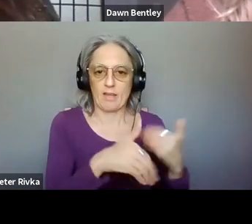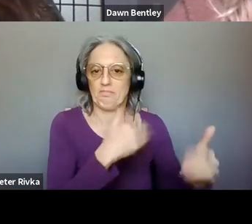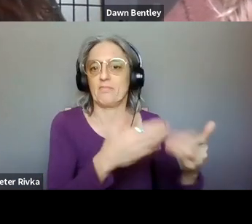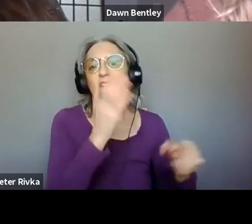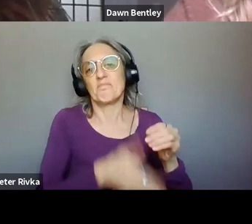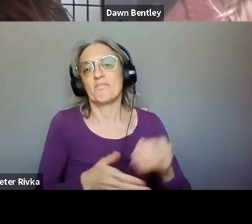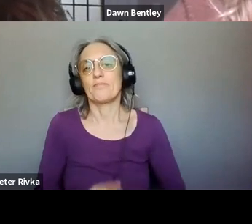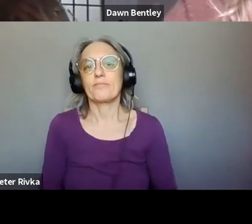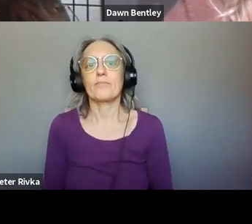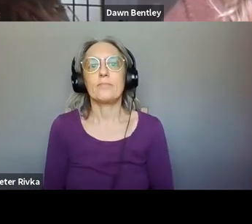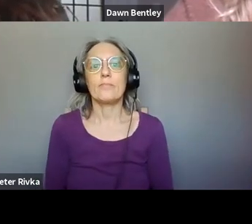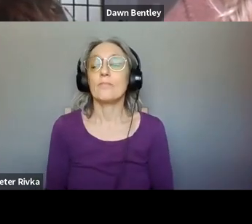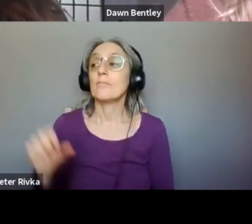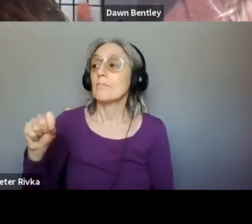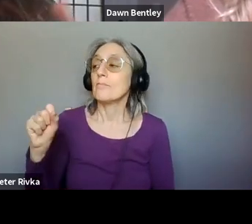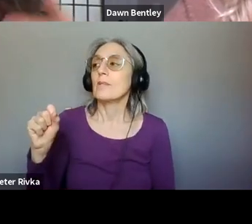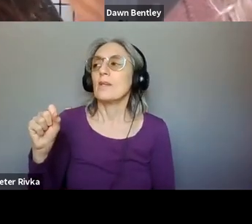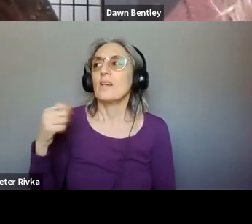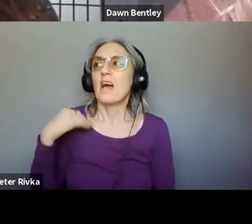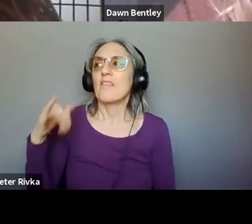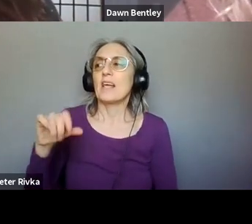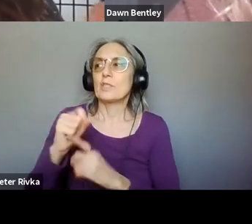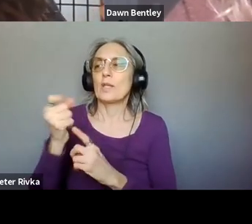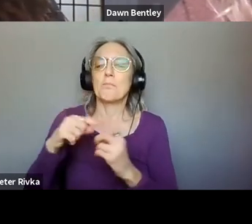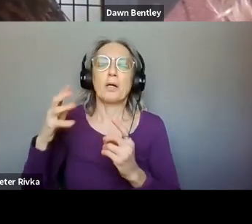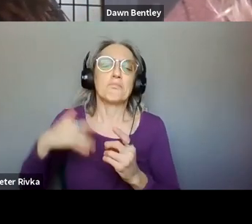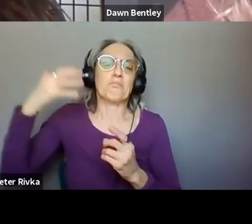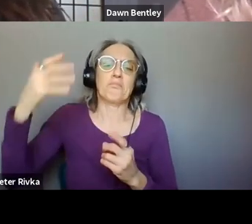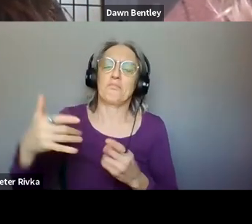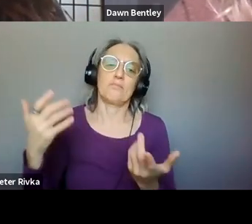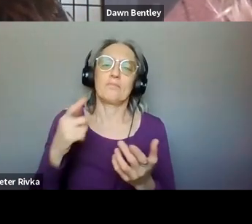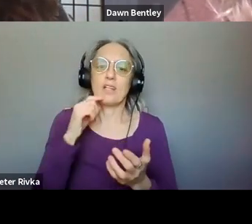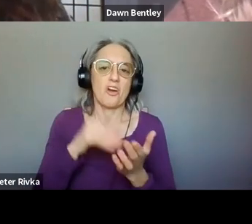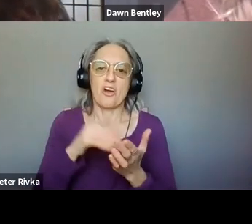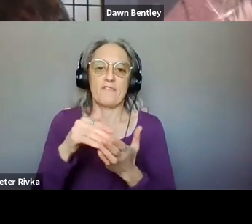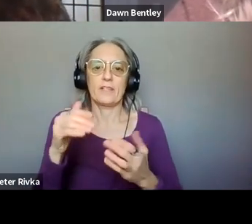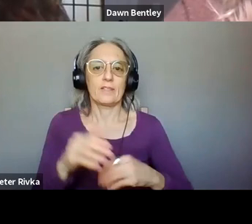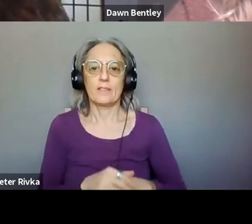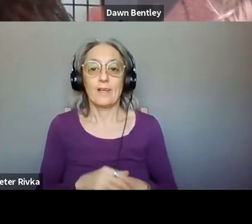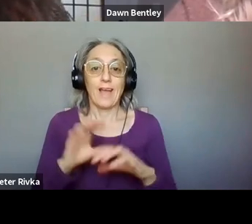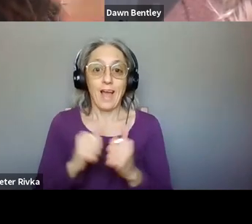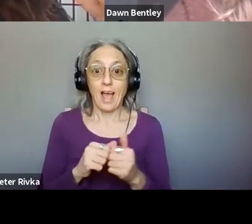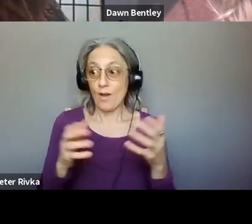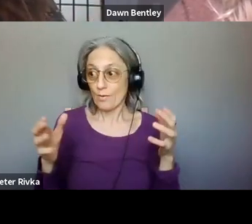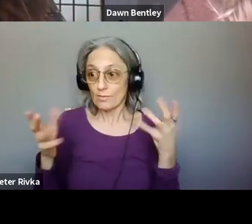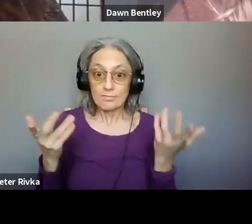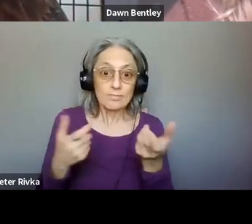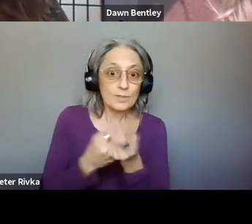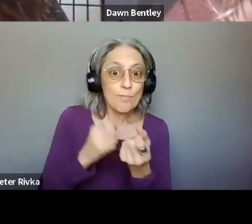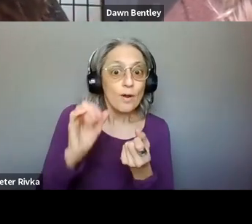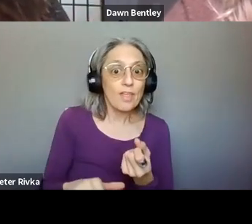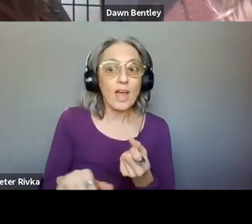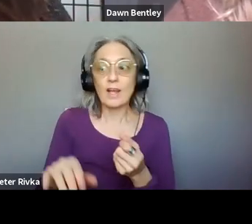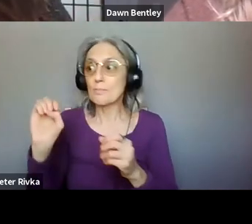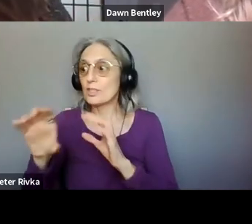don't run into them super often, obviously, because it is a pretty high standard to be able to justify having an emergency guardianship filed. I would also